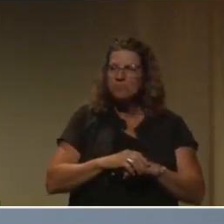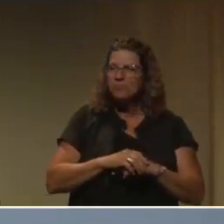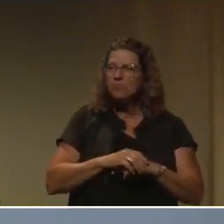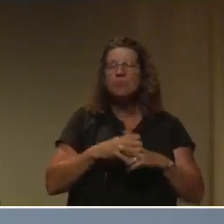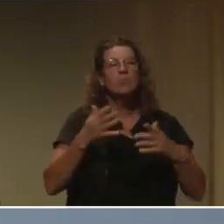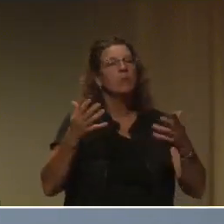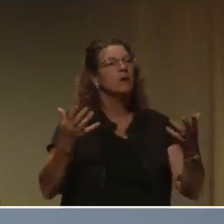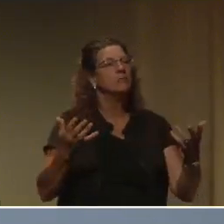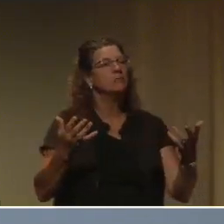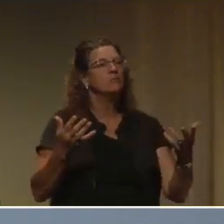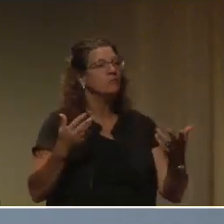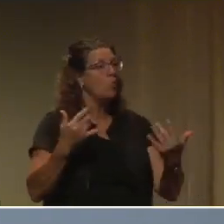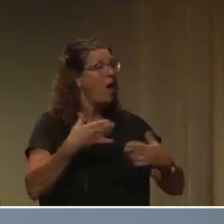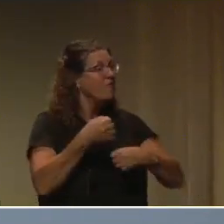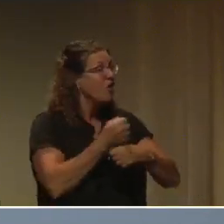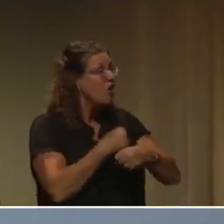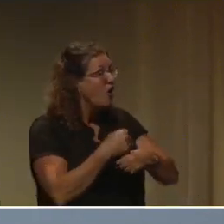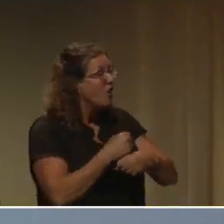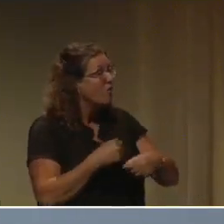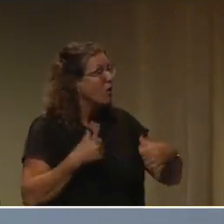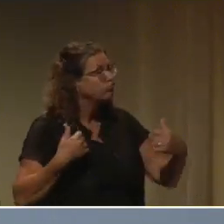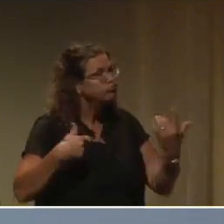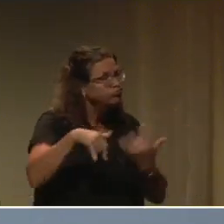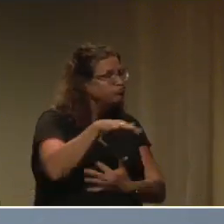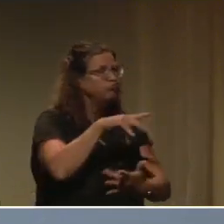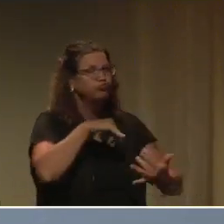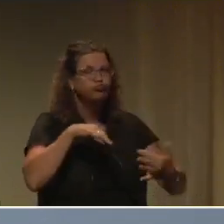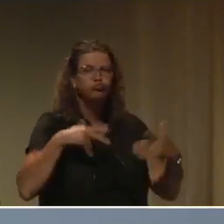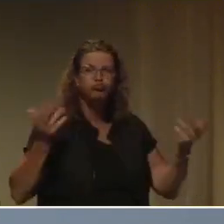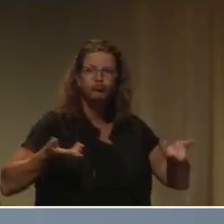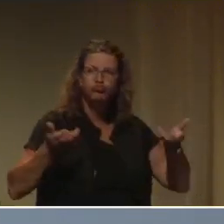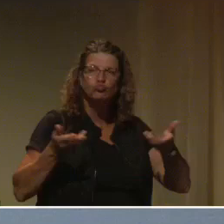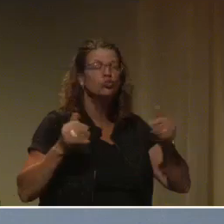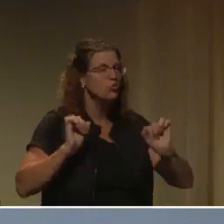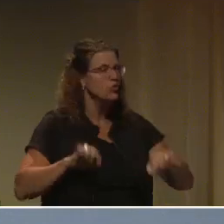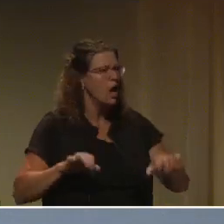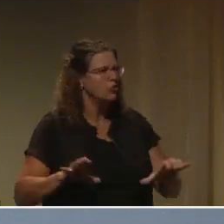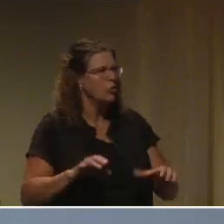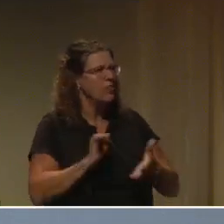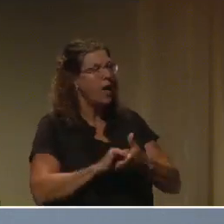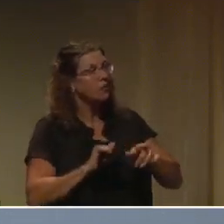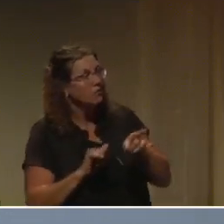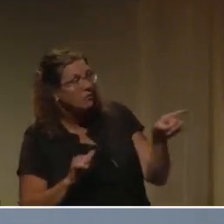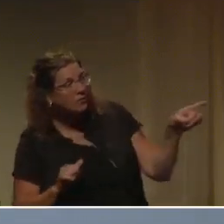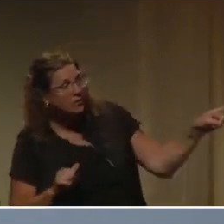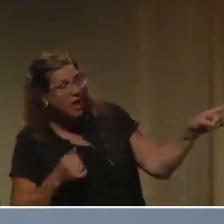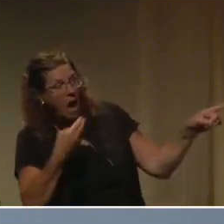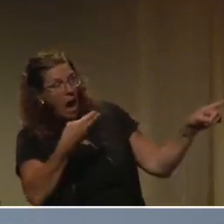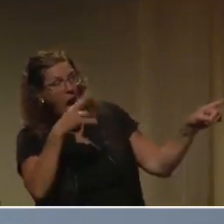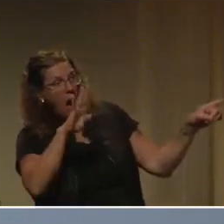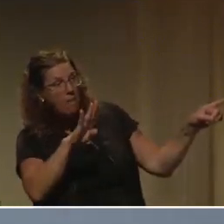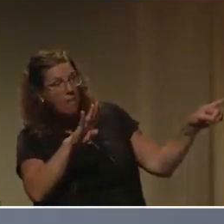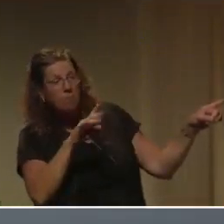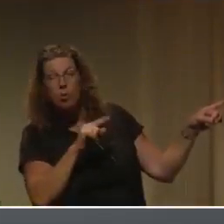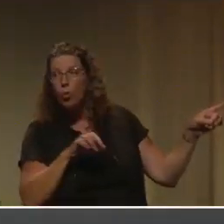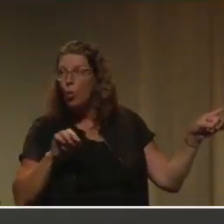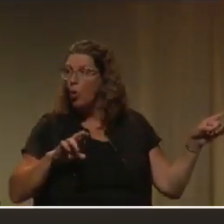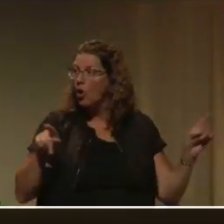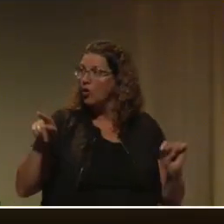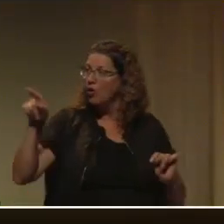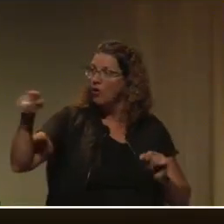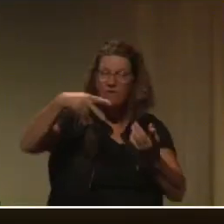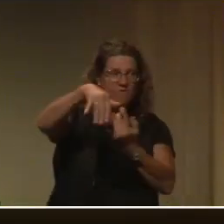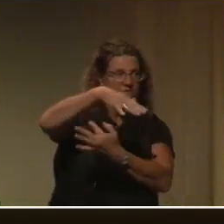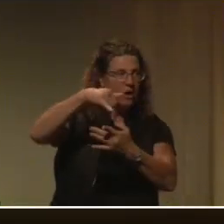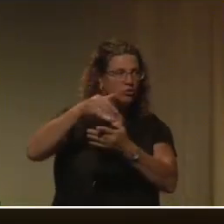you just want to have a coffee and hang and have good conversation, you could do that either in the hub, right, directly that way, or the fellowship hall down that